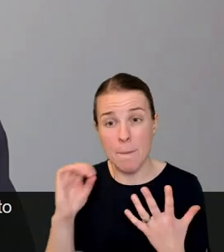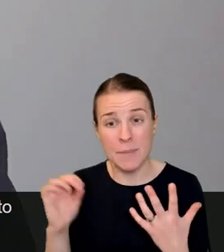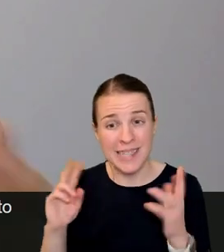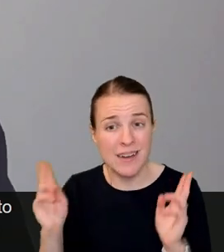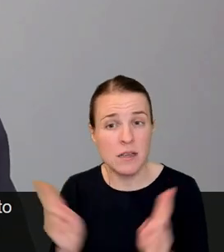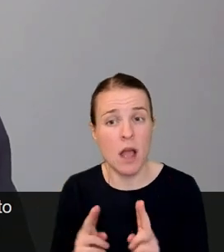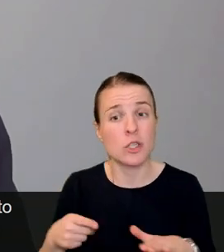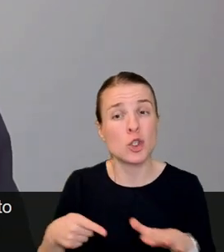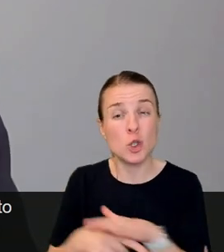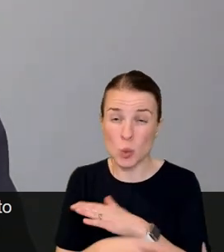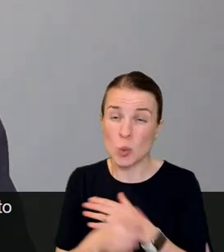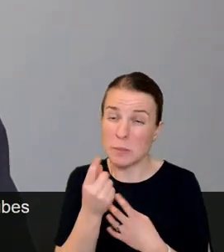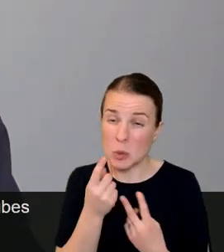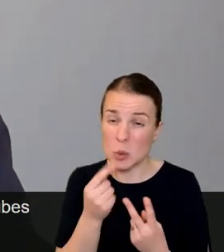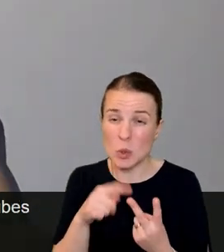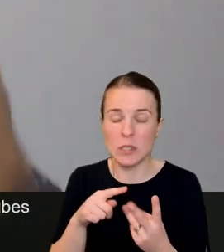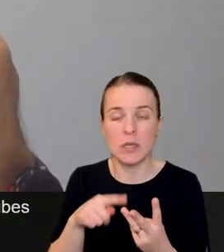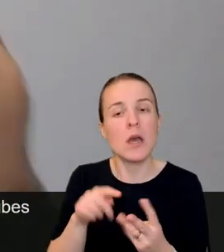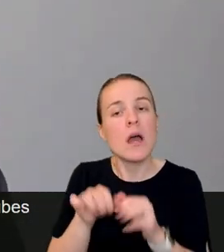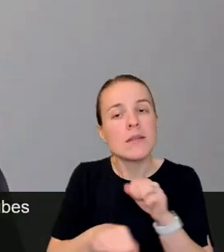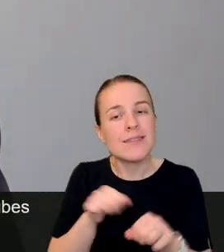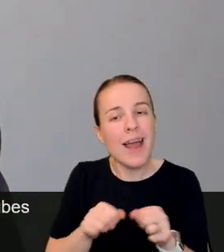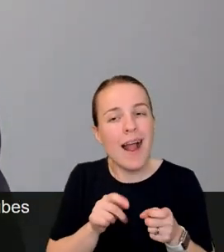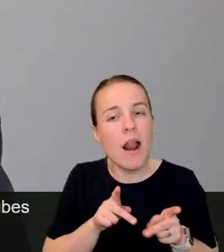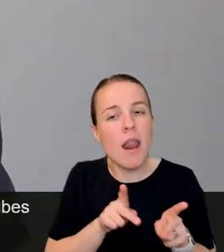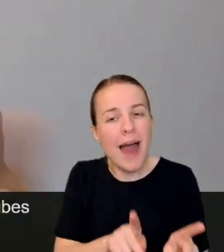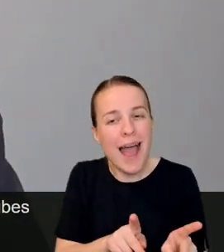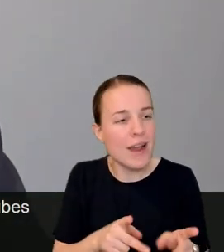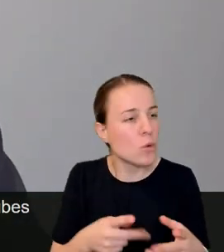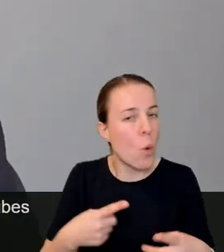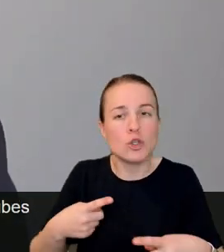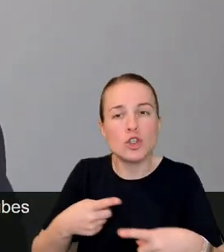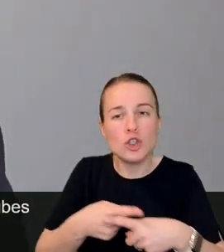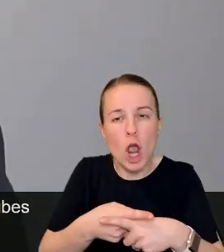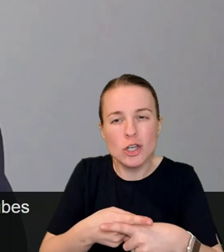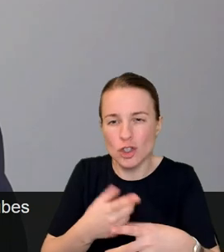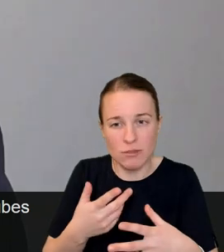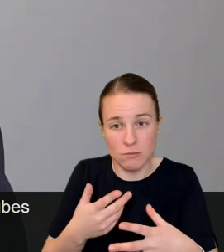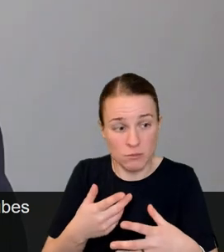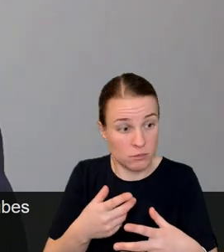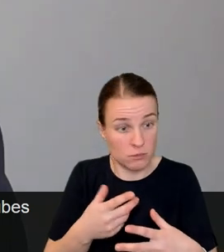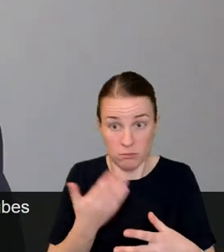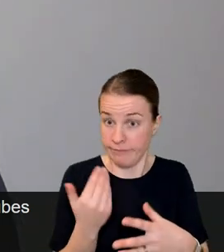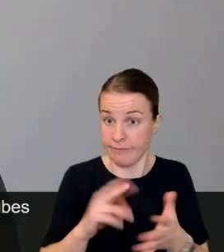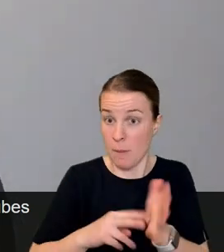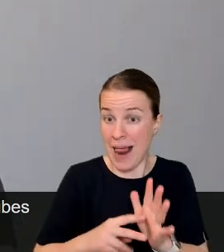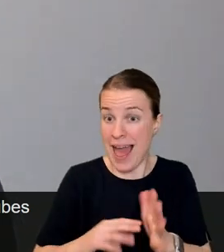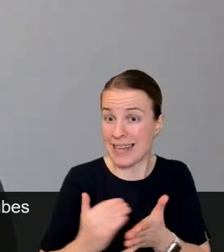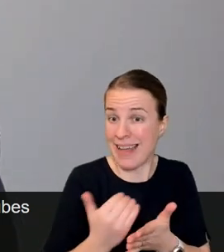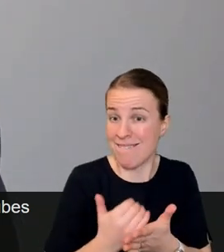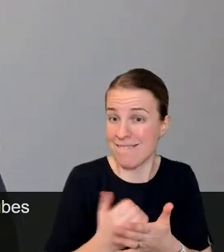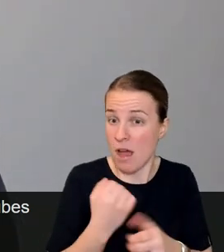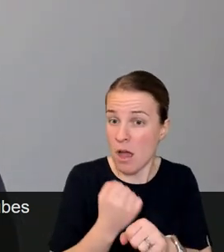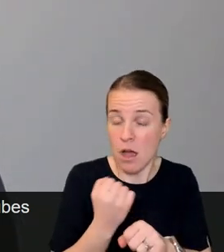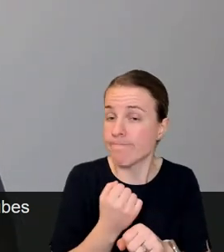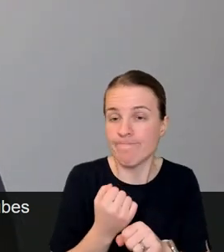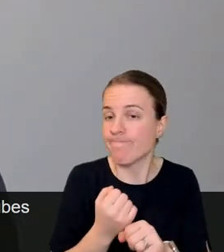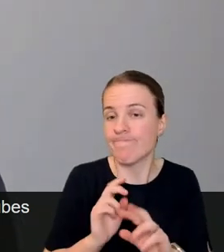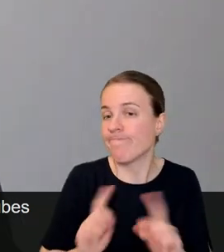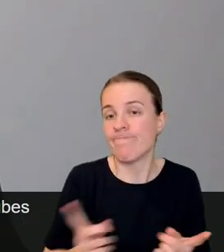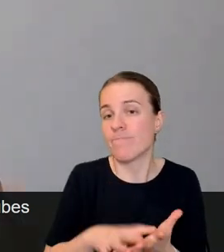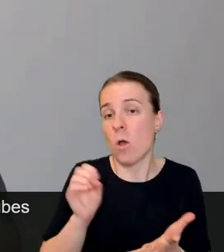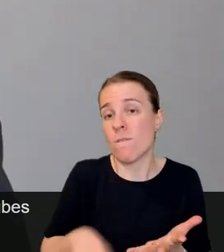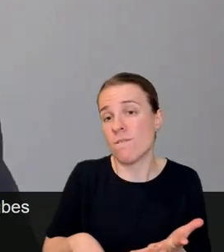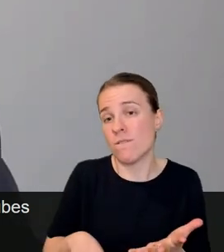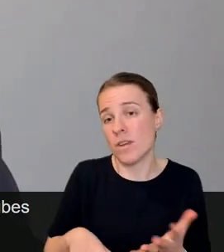many of the cycle lanes, many of the junctions we're going to make safer, not being able to be done. So any help you can give to lobby